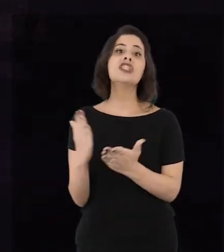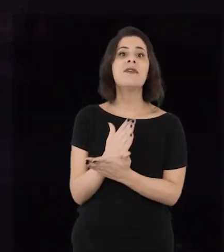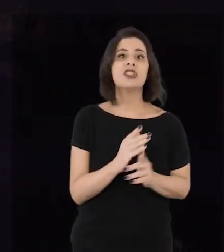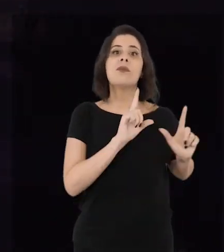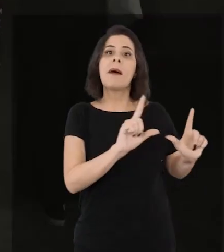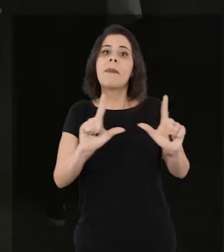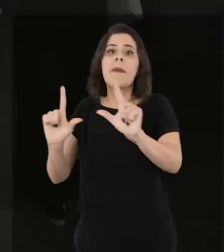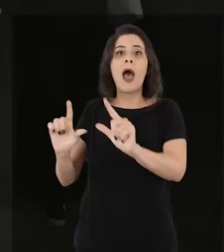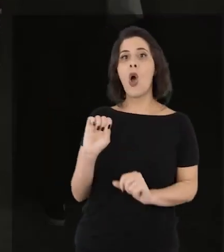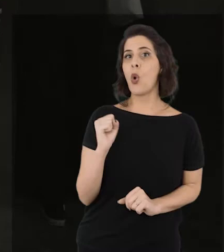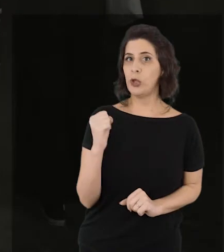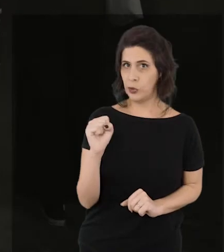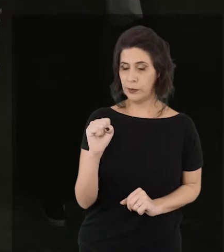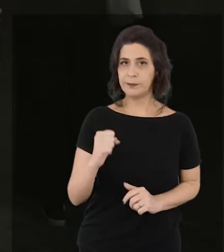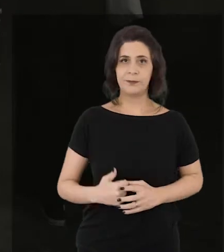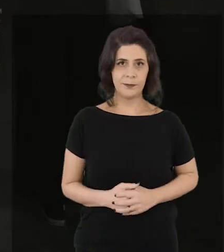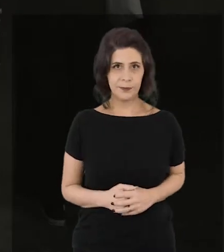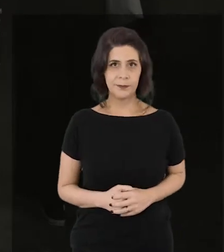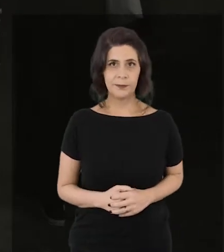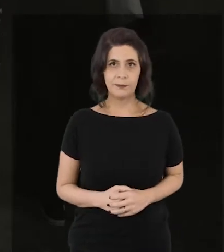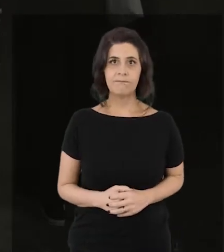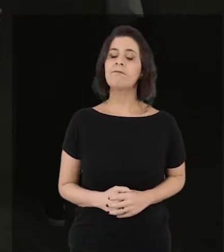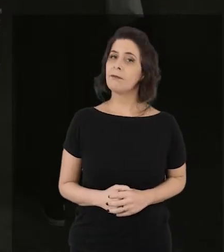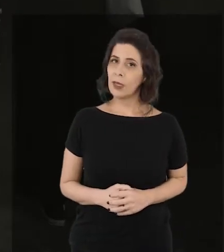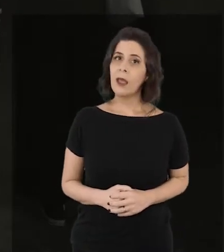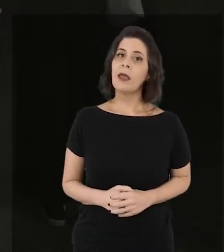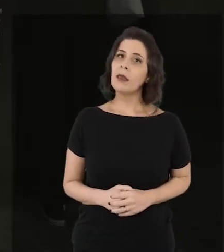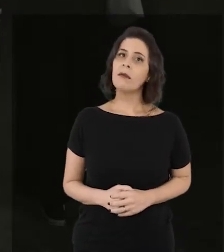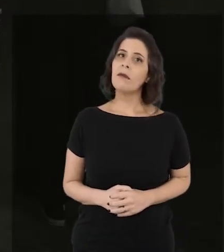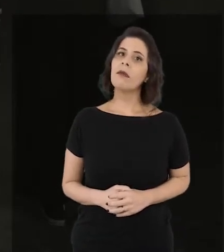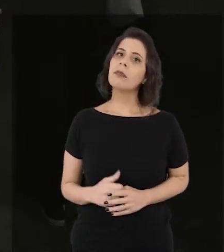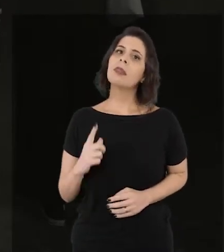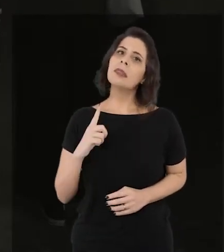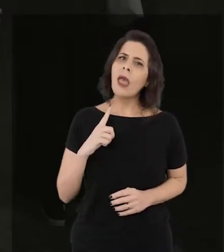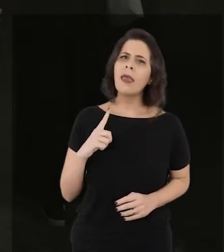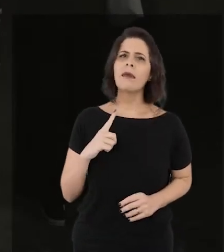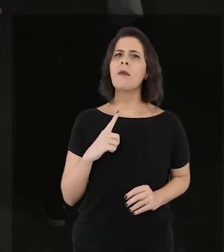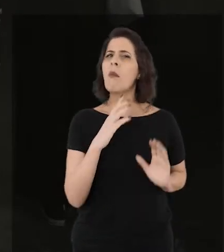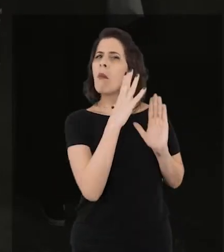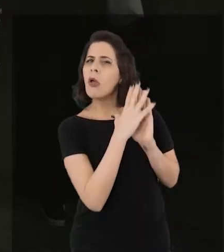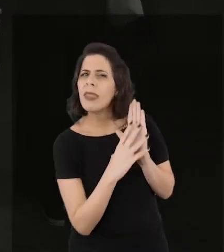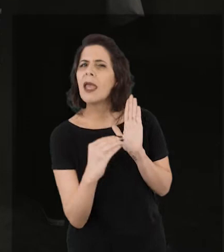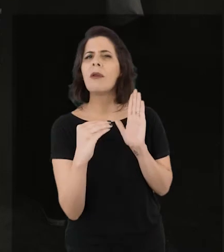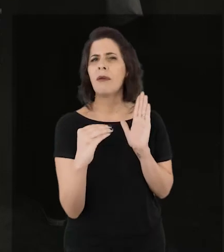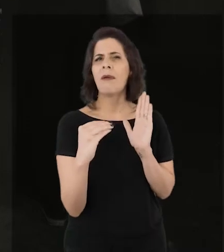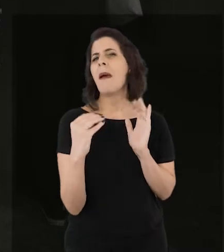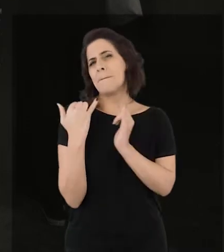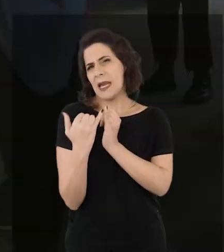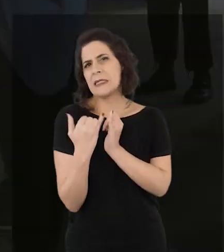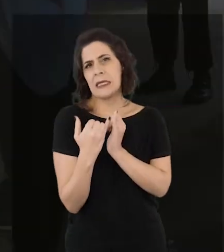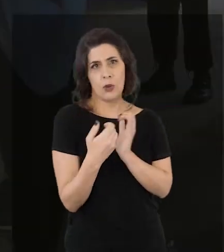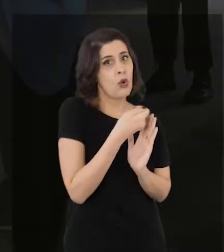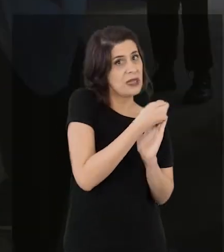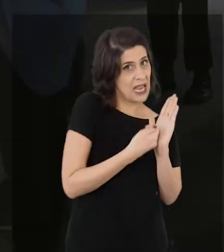8 screens. And it has a similar structure as the novel. It